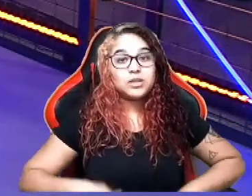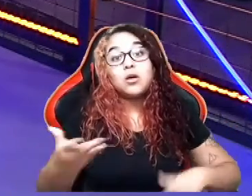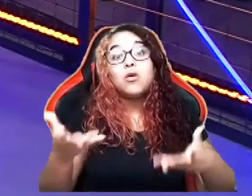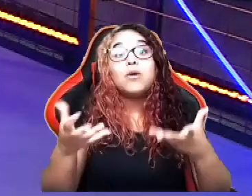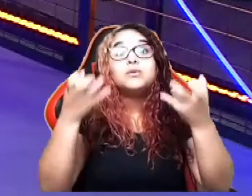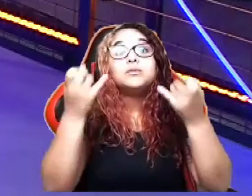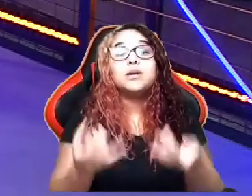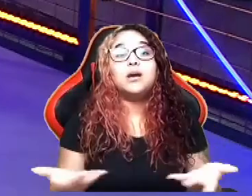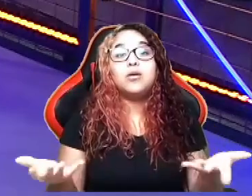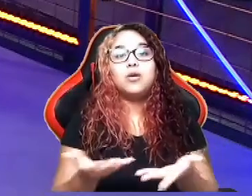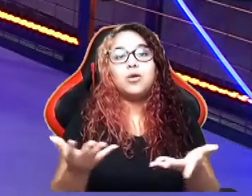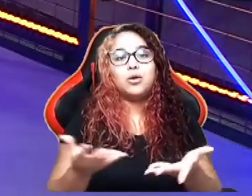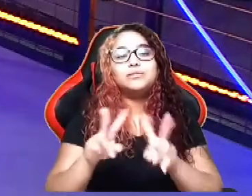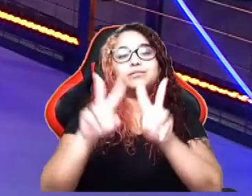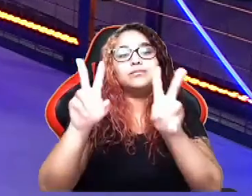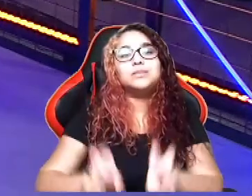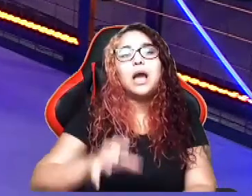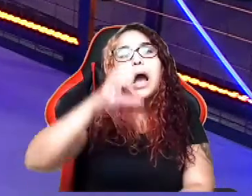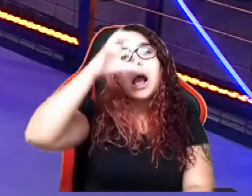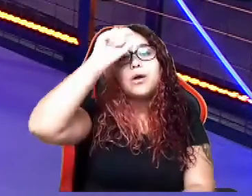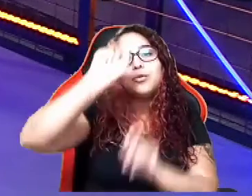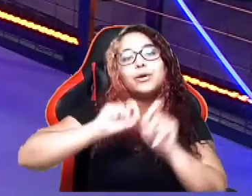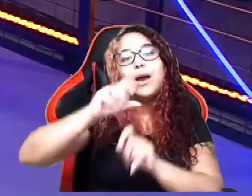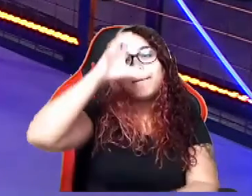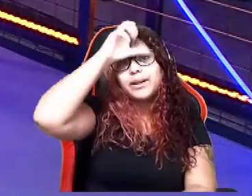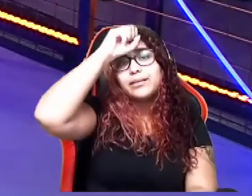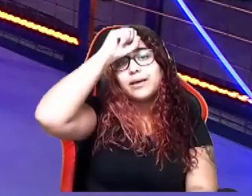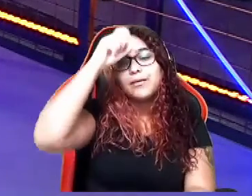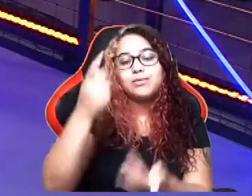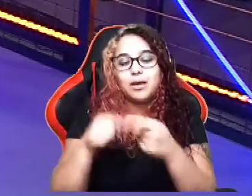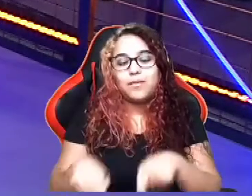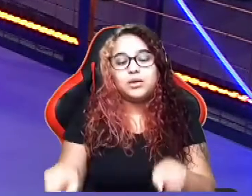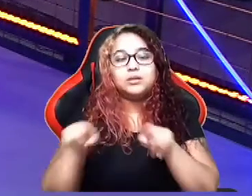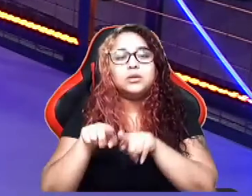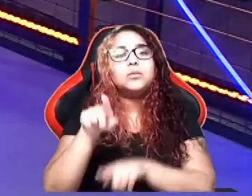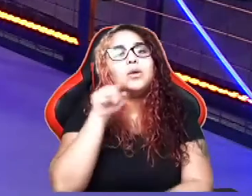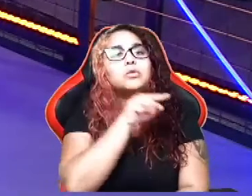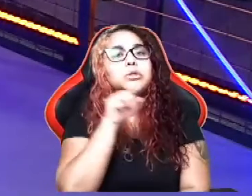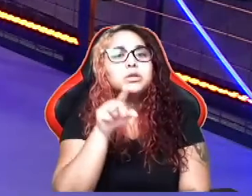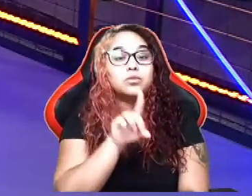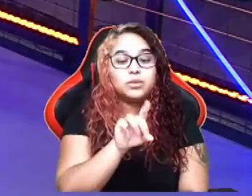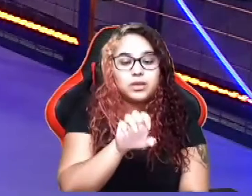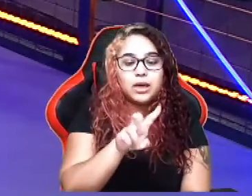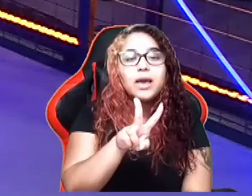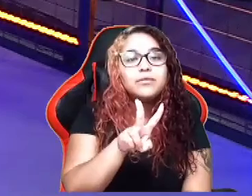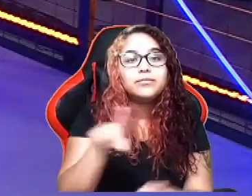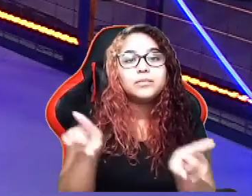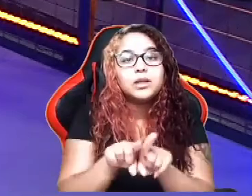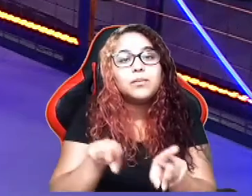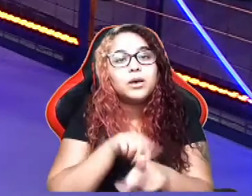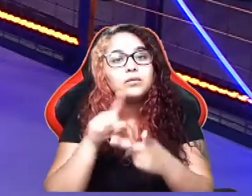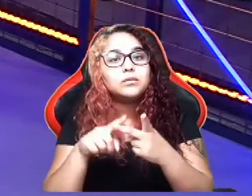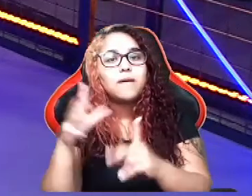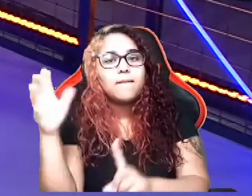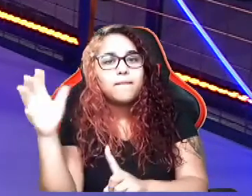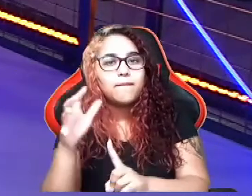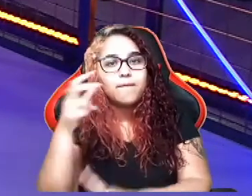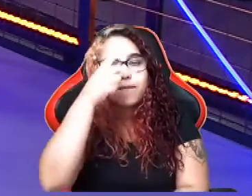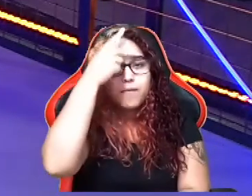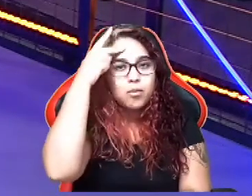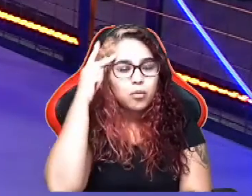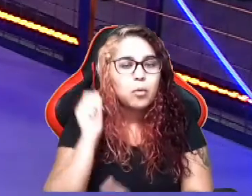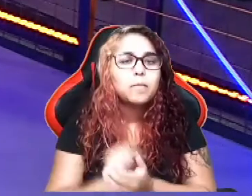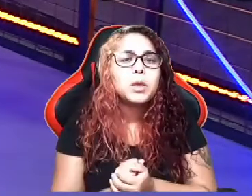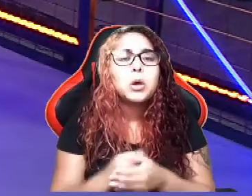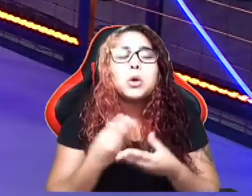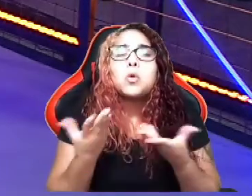about what lessons were learned in this partnership. For you as developers and for you as an influencer, what is